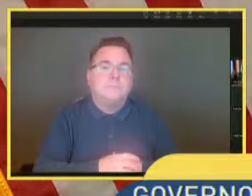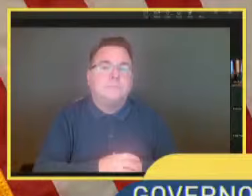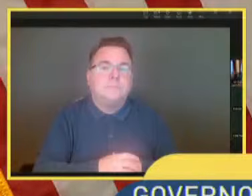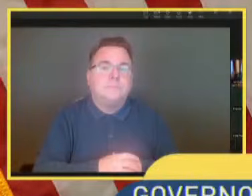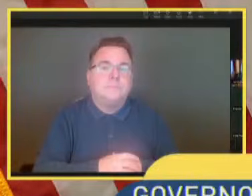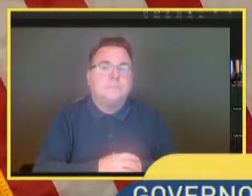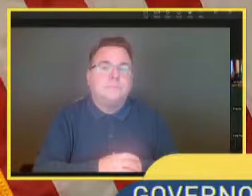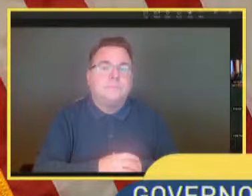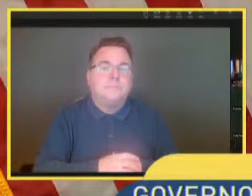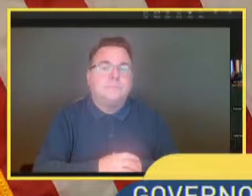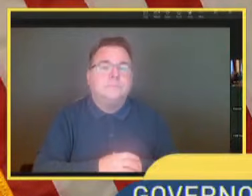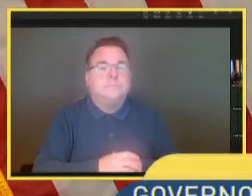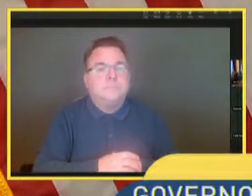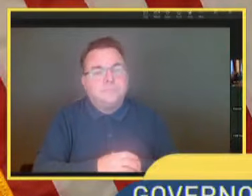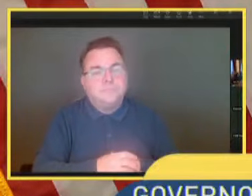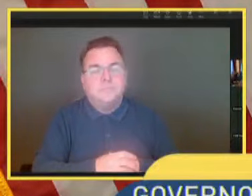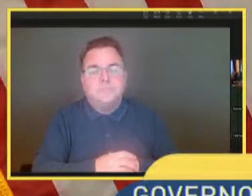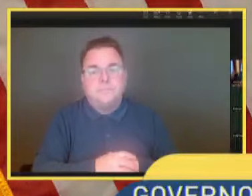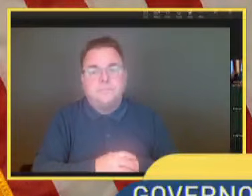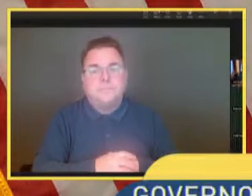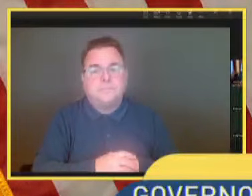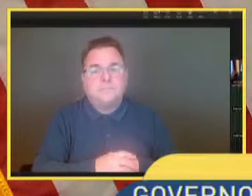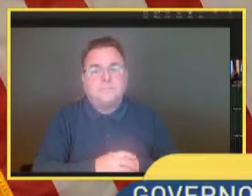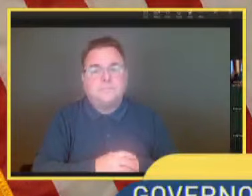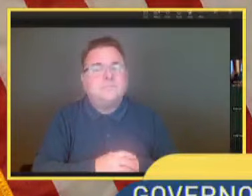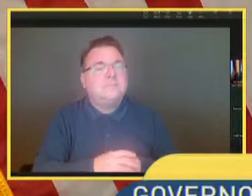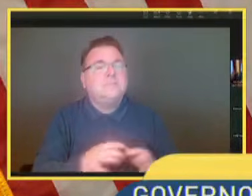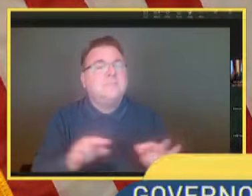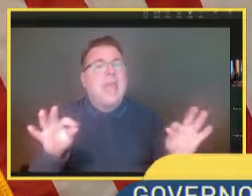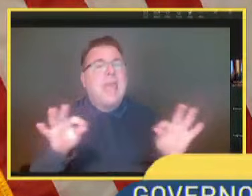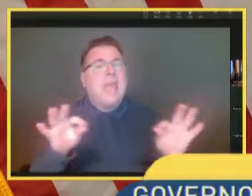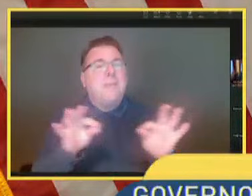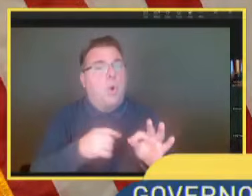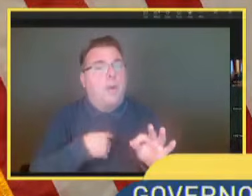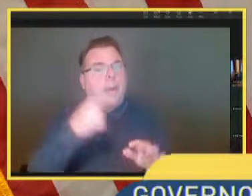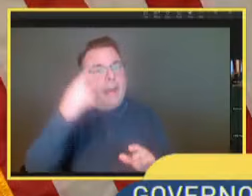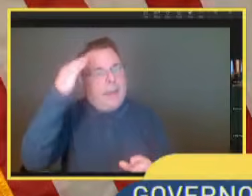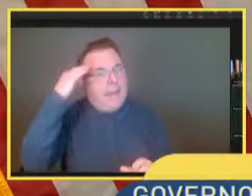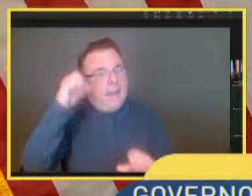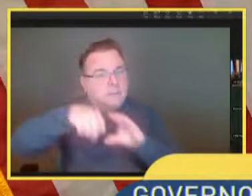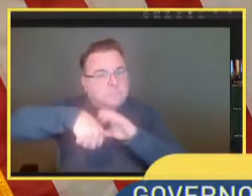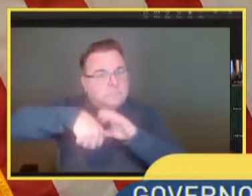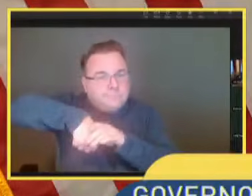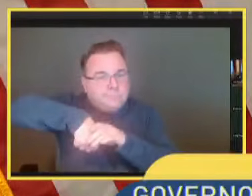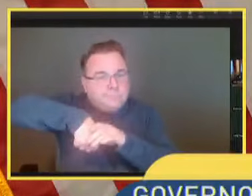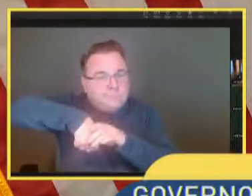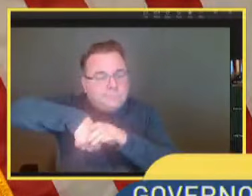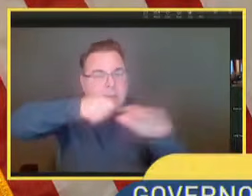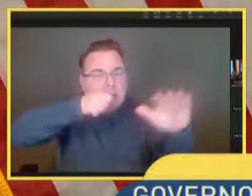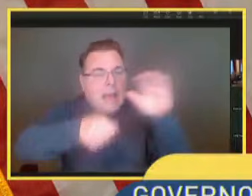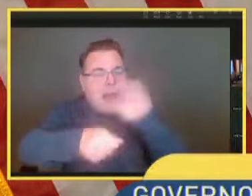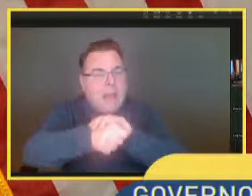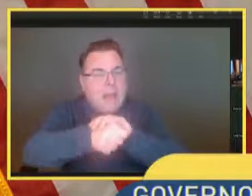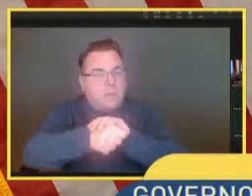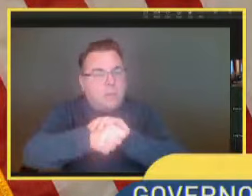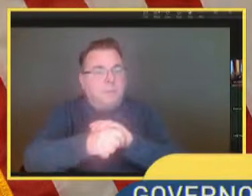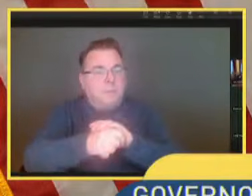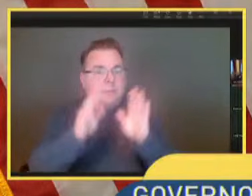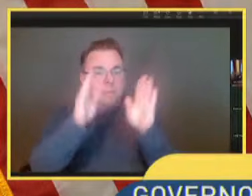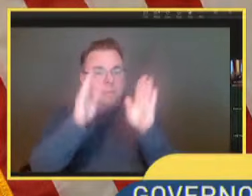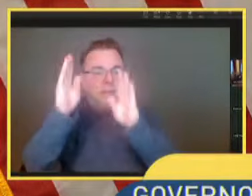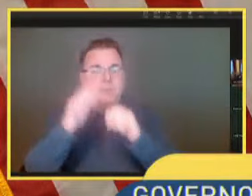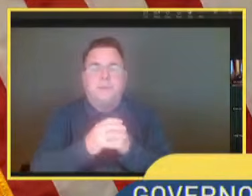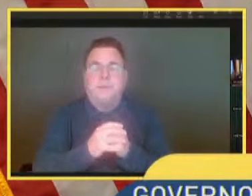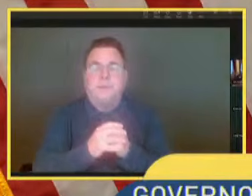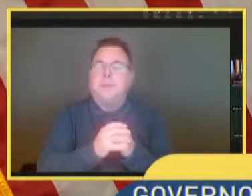it's important that we are clear-eyed about what's going on around the country. And look, I talk to too many people